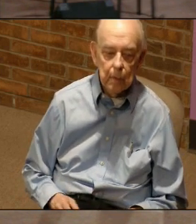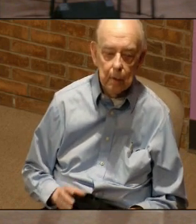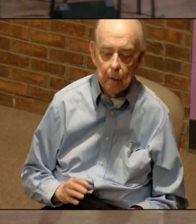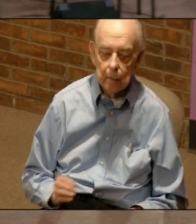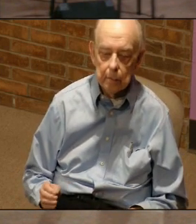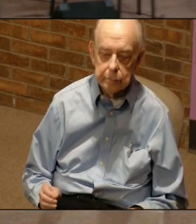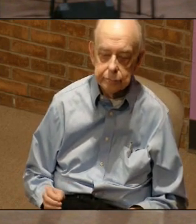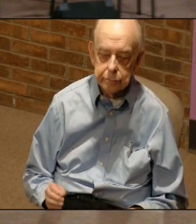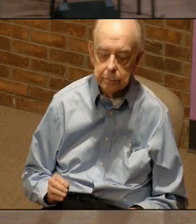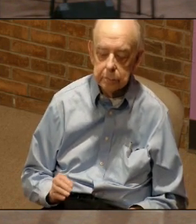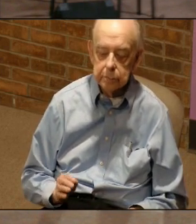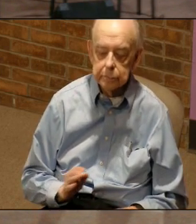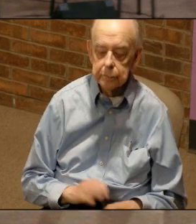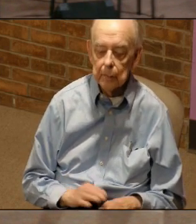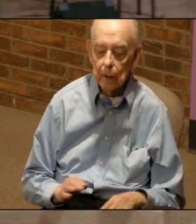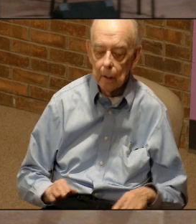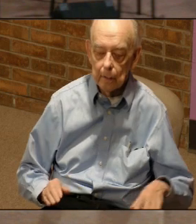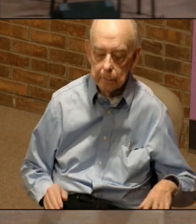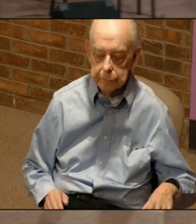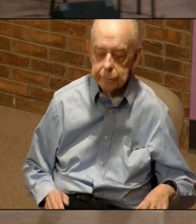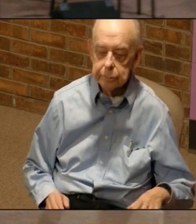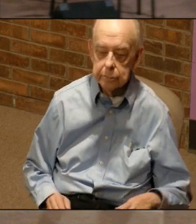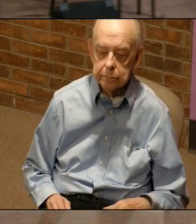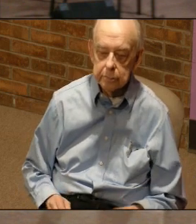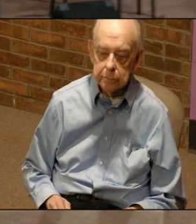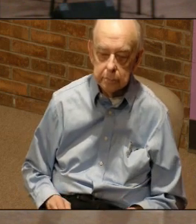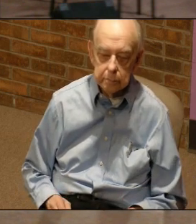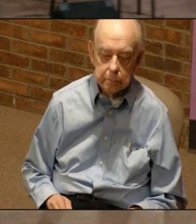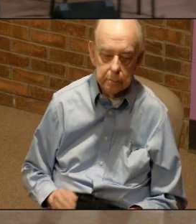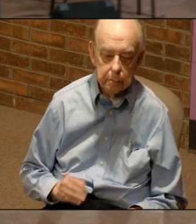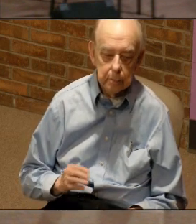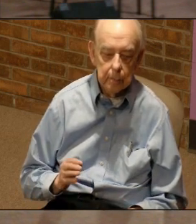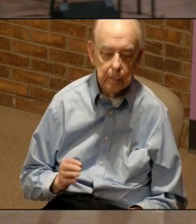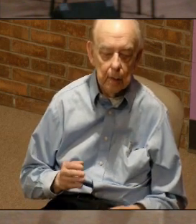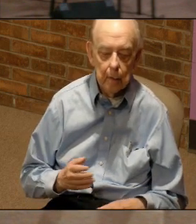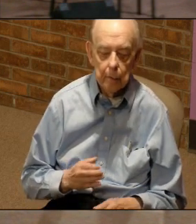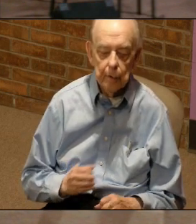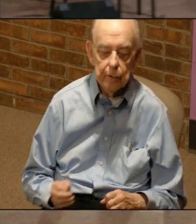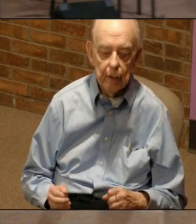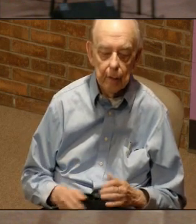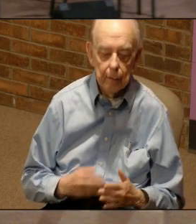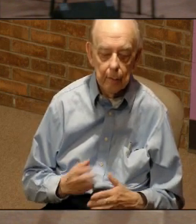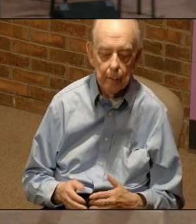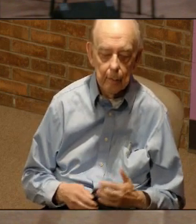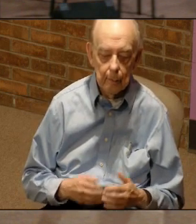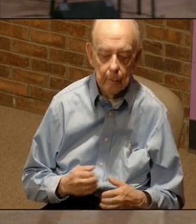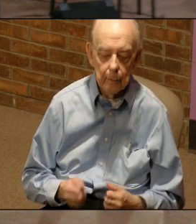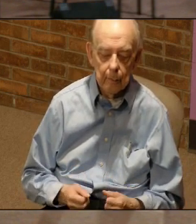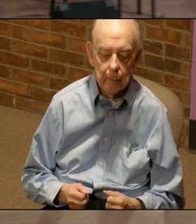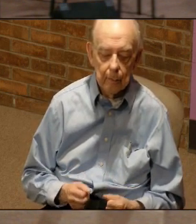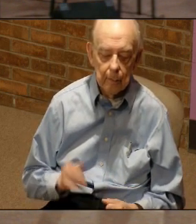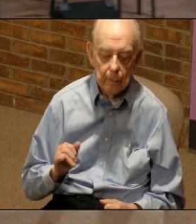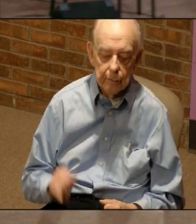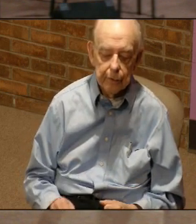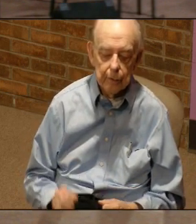and all the throne that has ever been saved through all of the ages is still bowing.